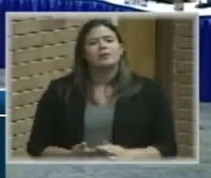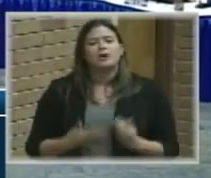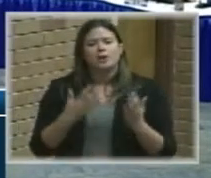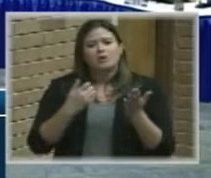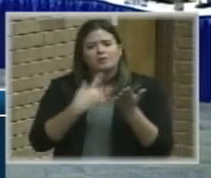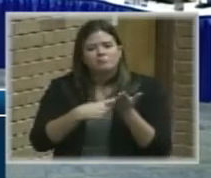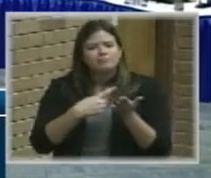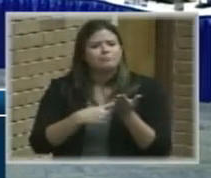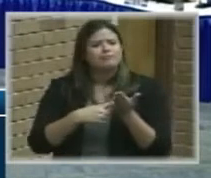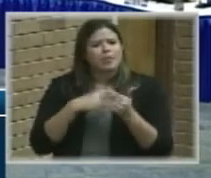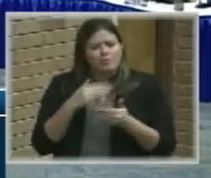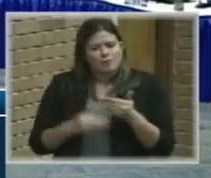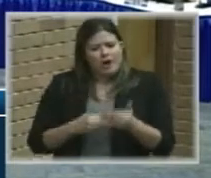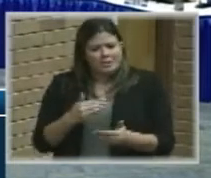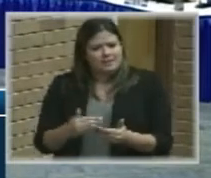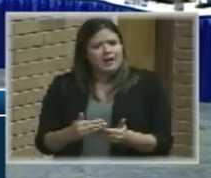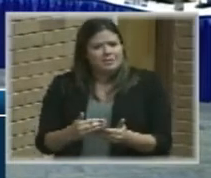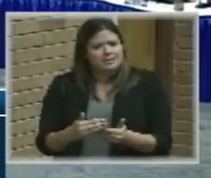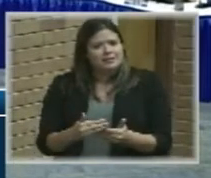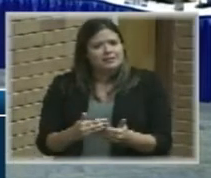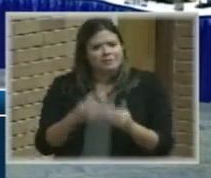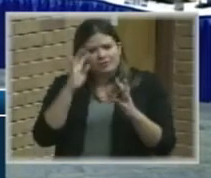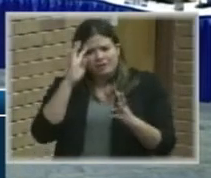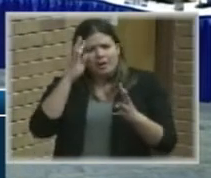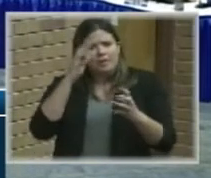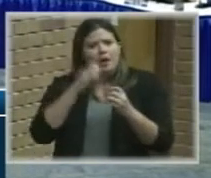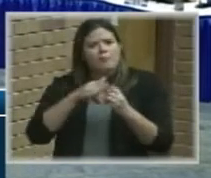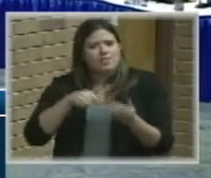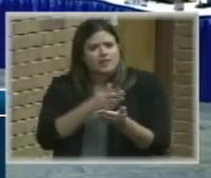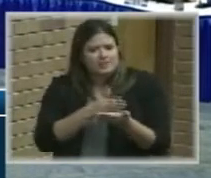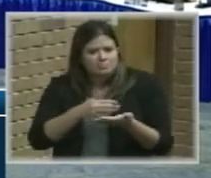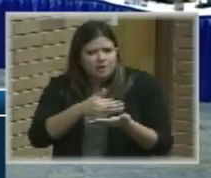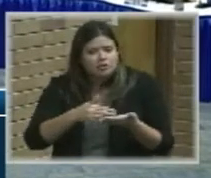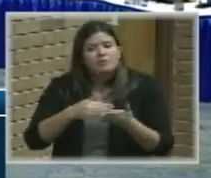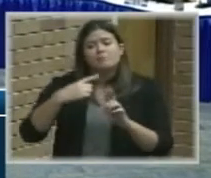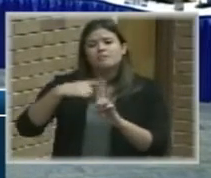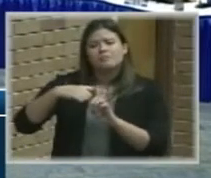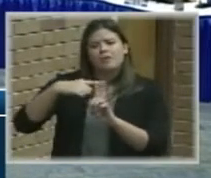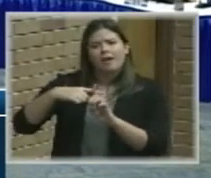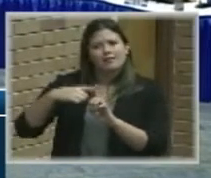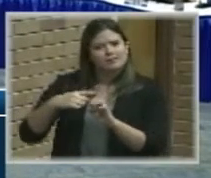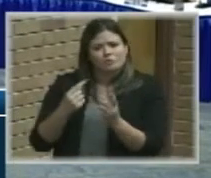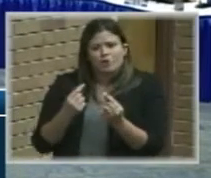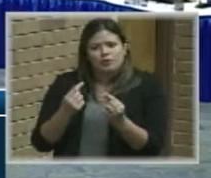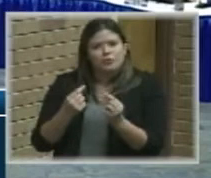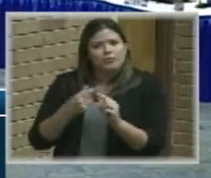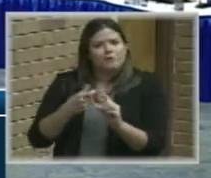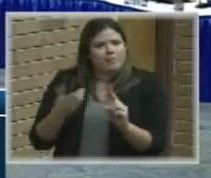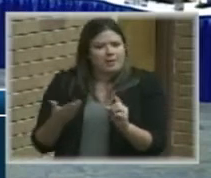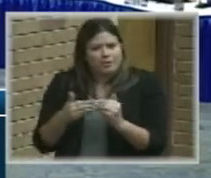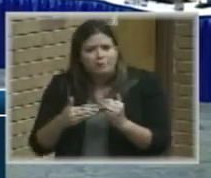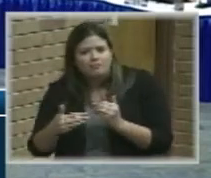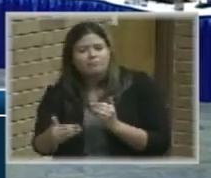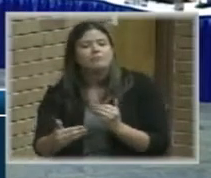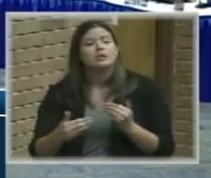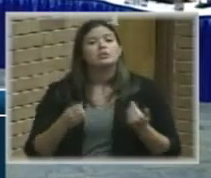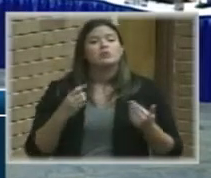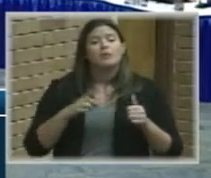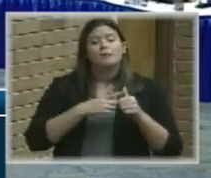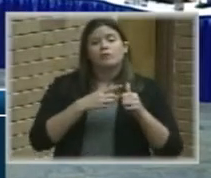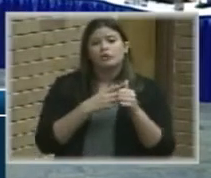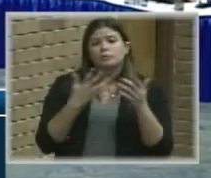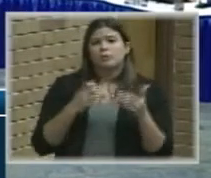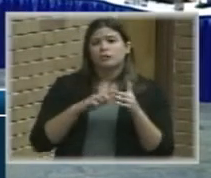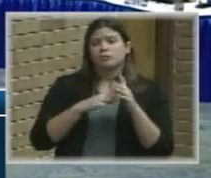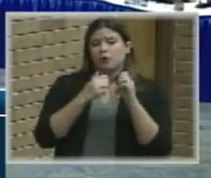we adopt the budget, and where we go from here. So first, I want to start with some